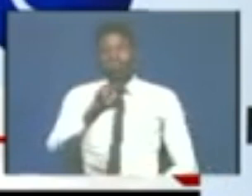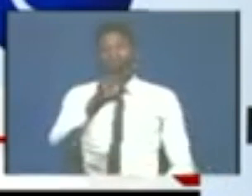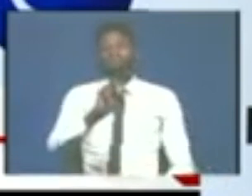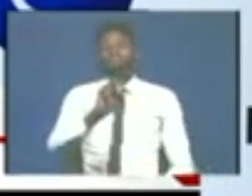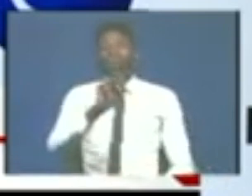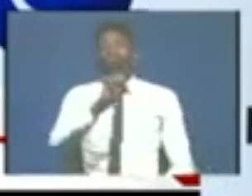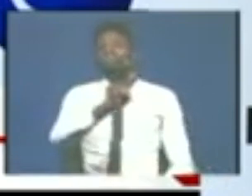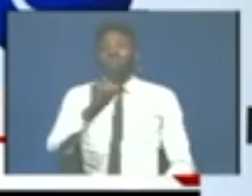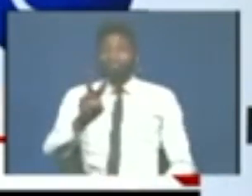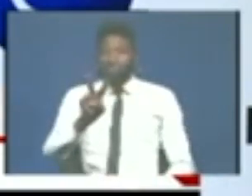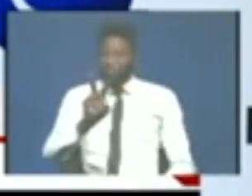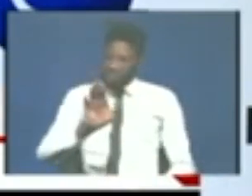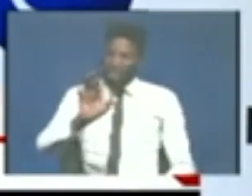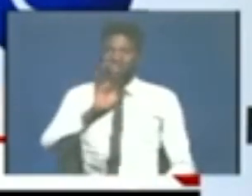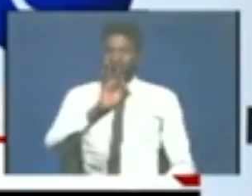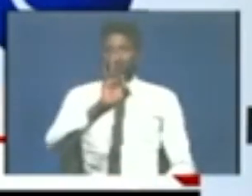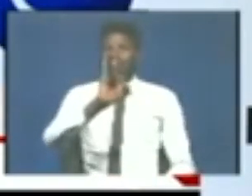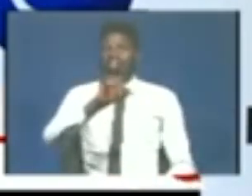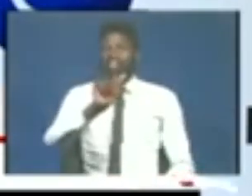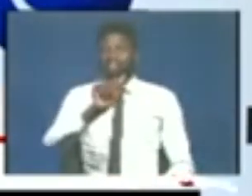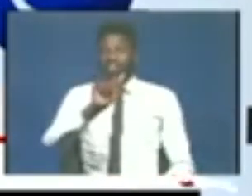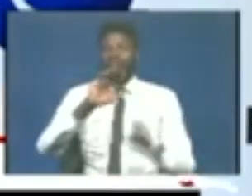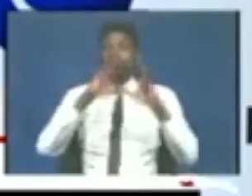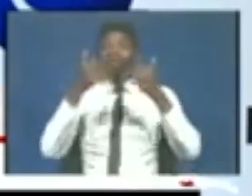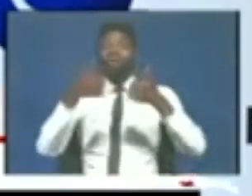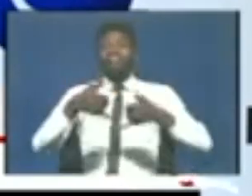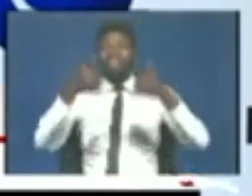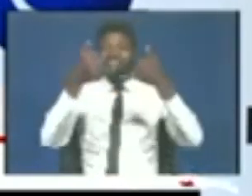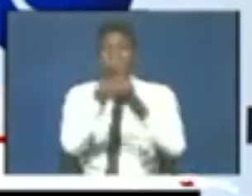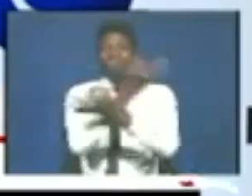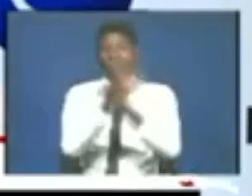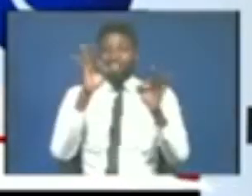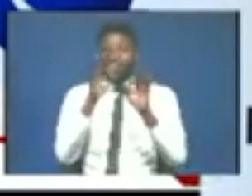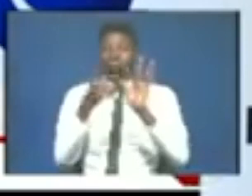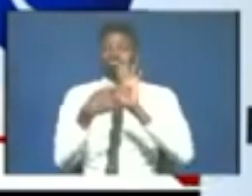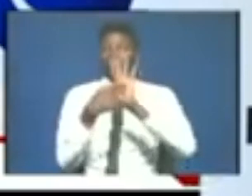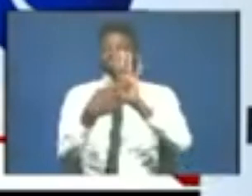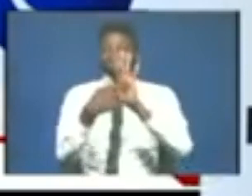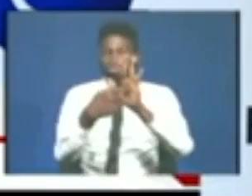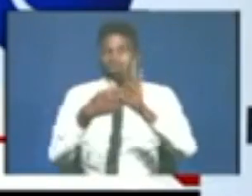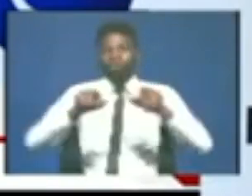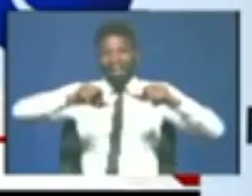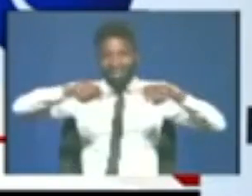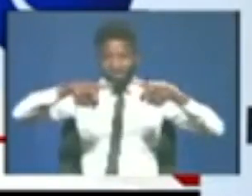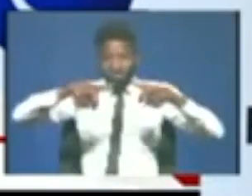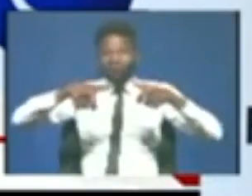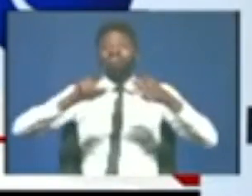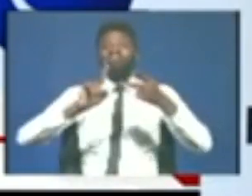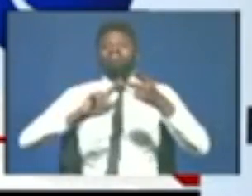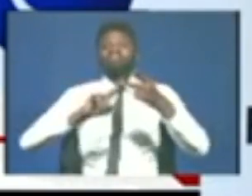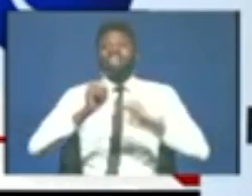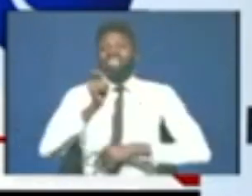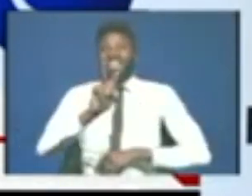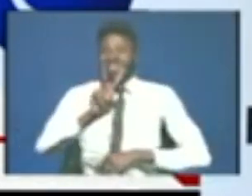2022 FIFA World Cup free to air broadcast light for both radio and TV in Kenya